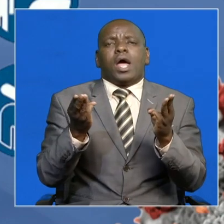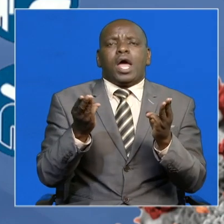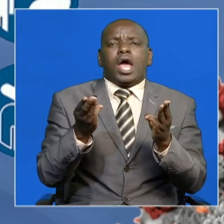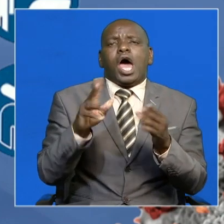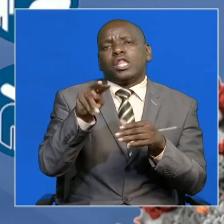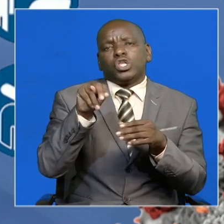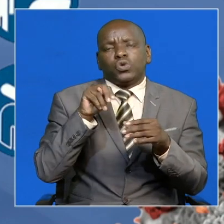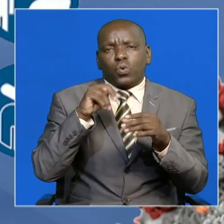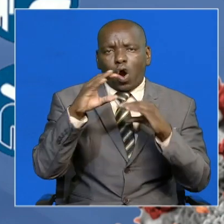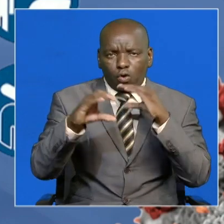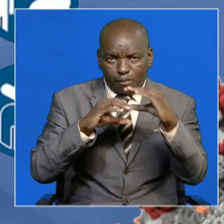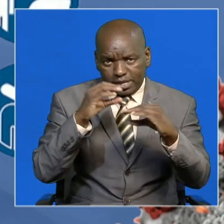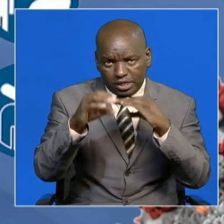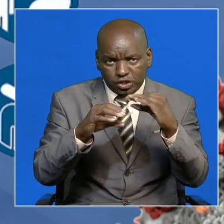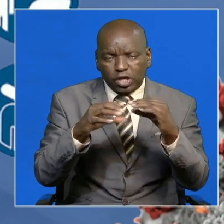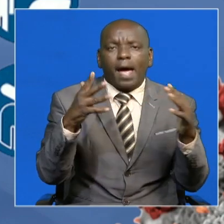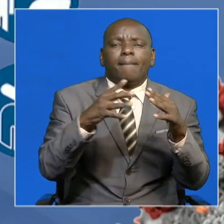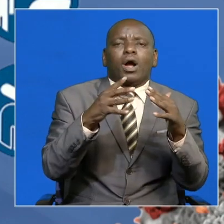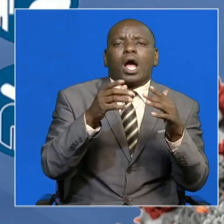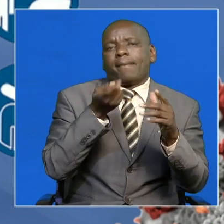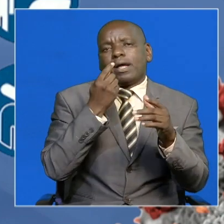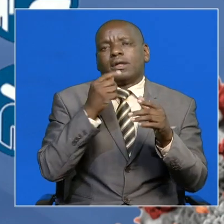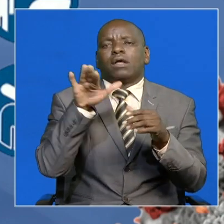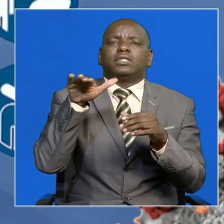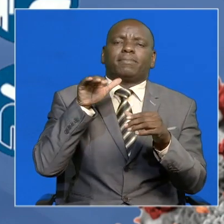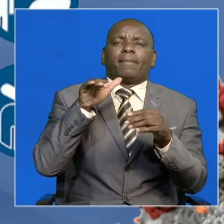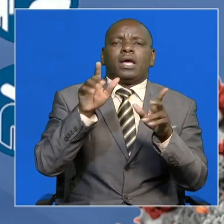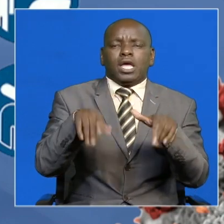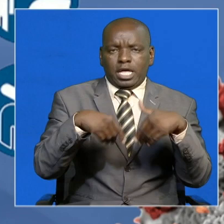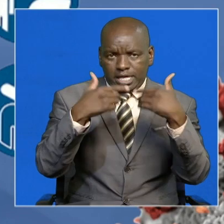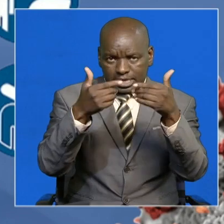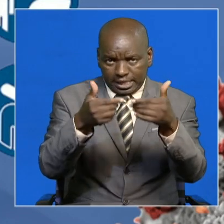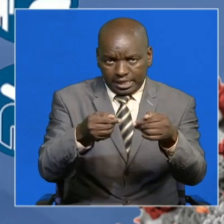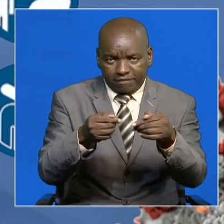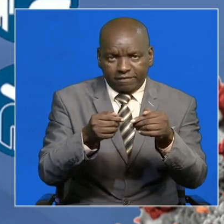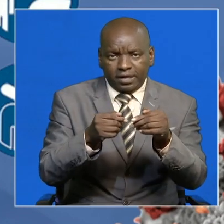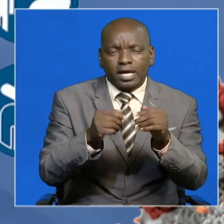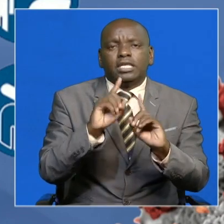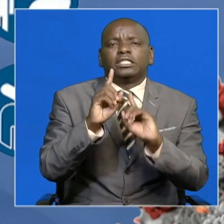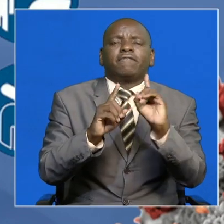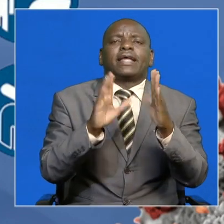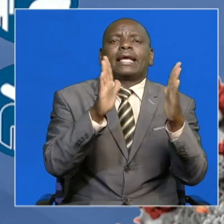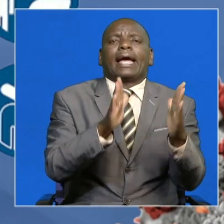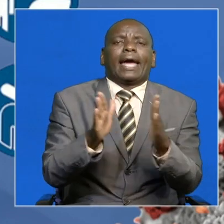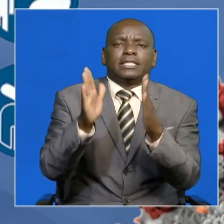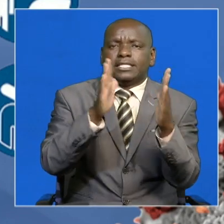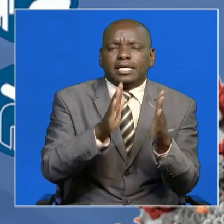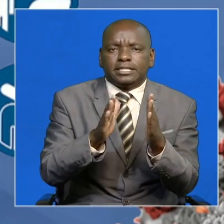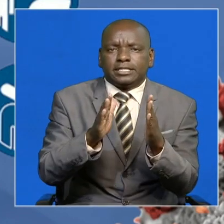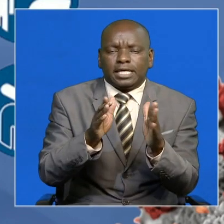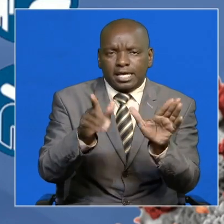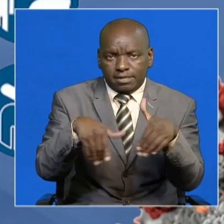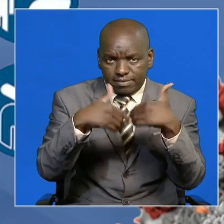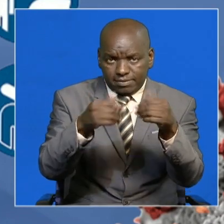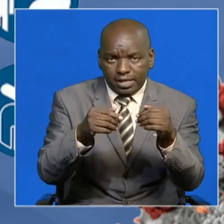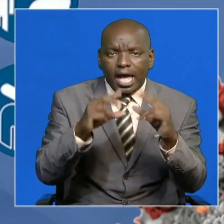recent communication this week, the Medicines Control Authority of Zimbabwe provided detailed guidance